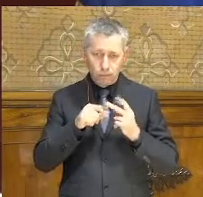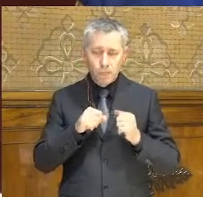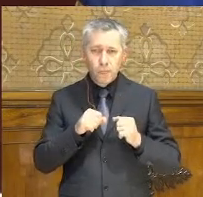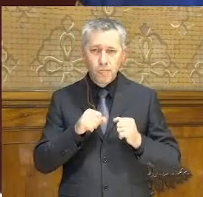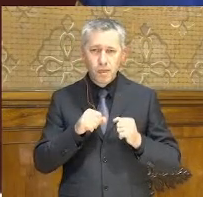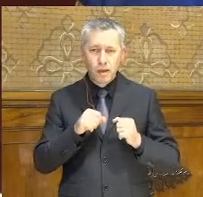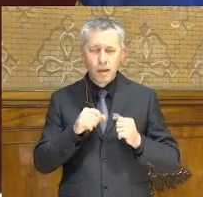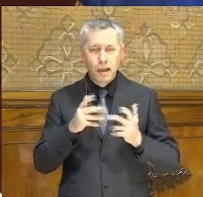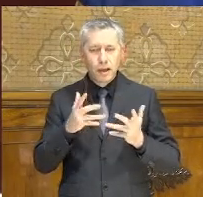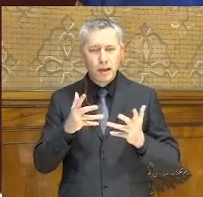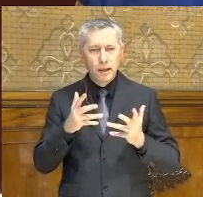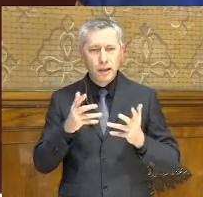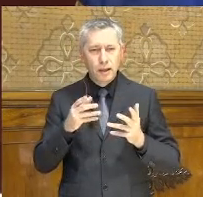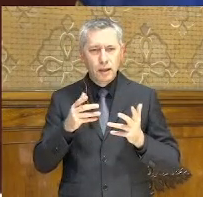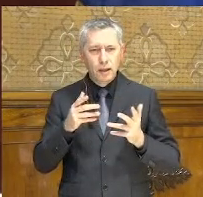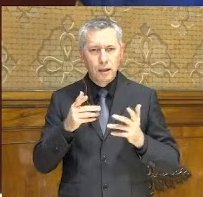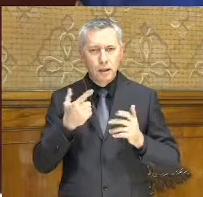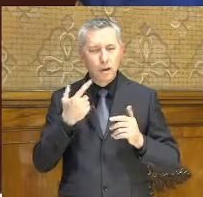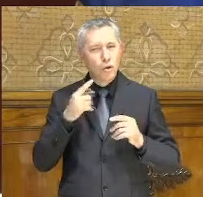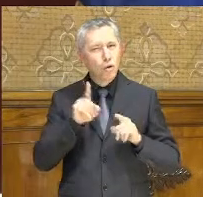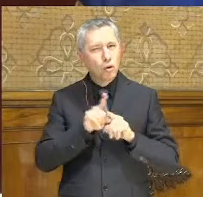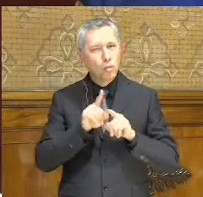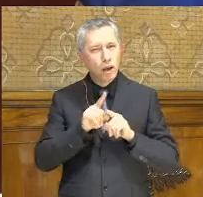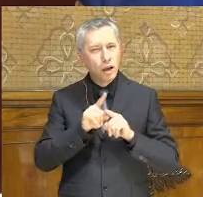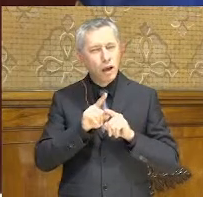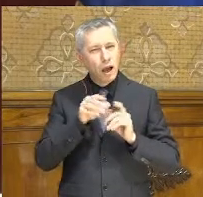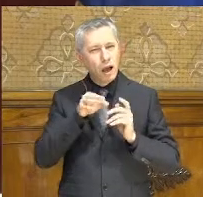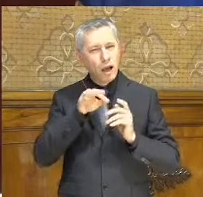whose central force lies